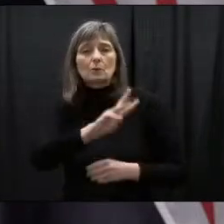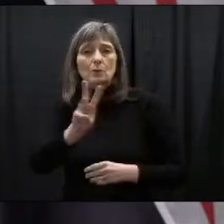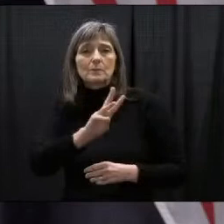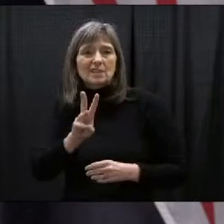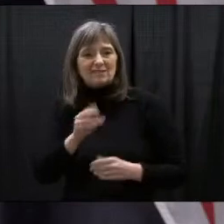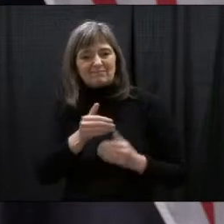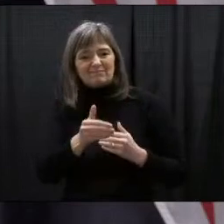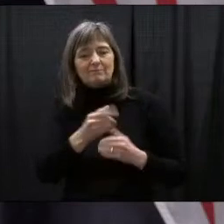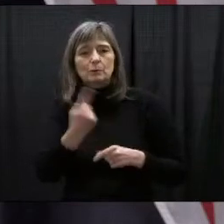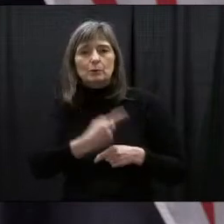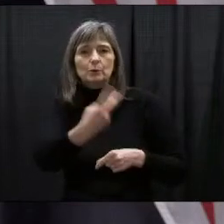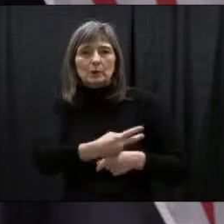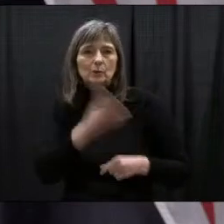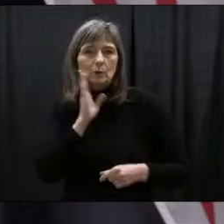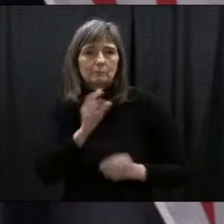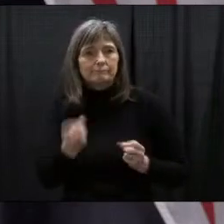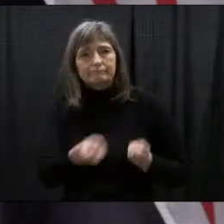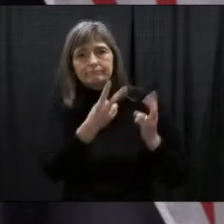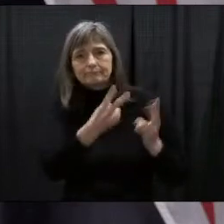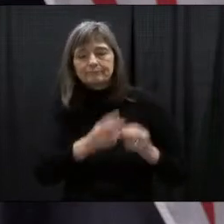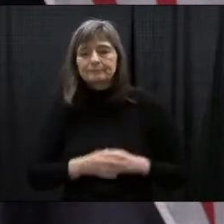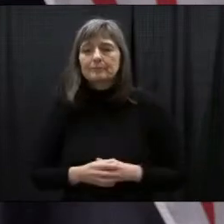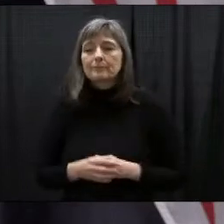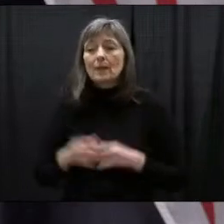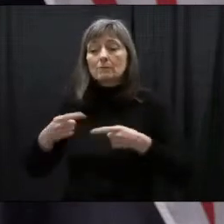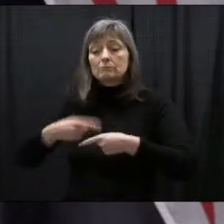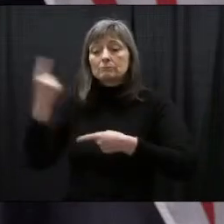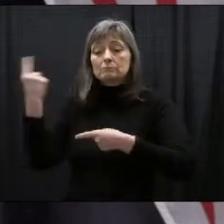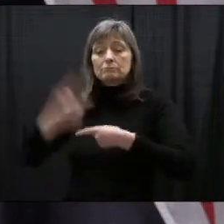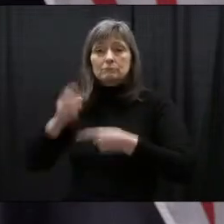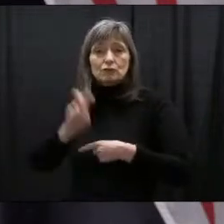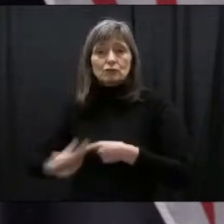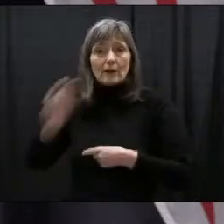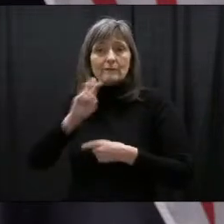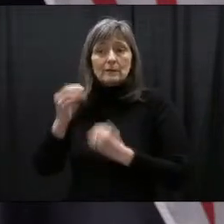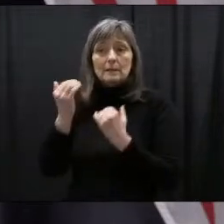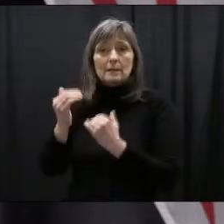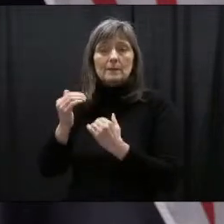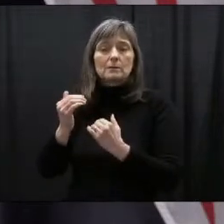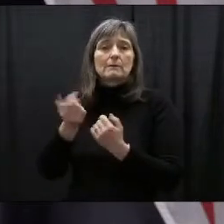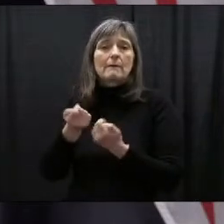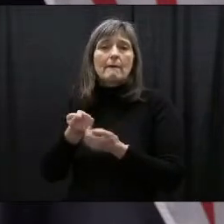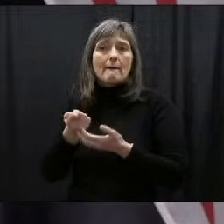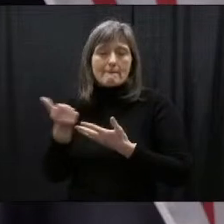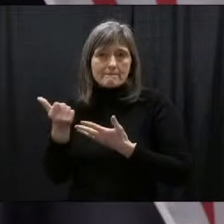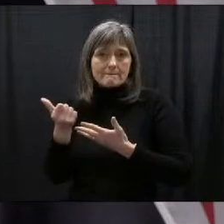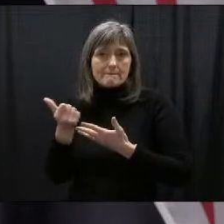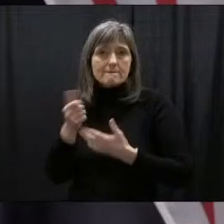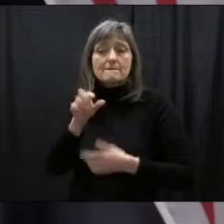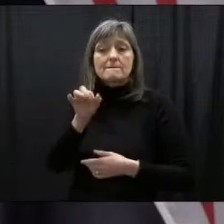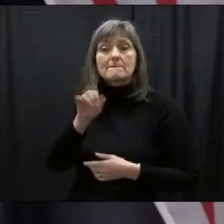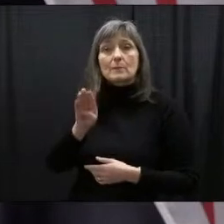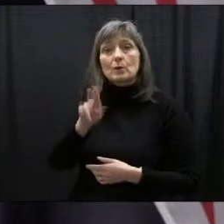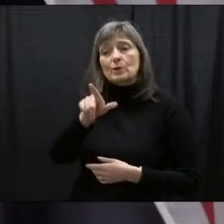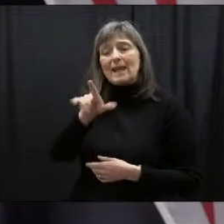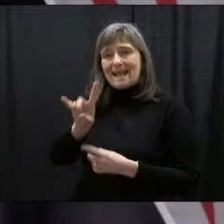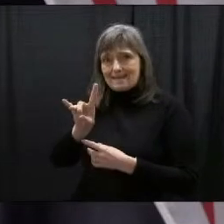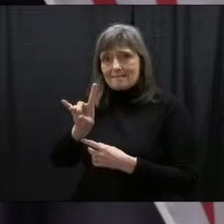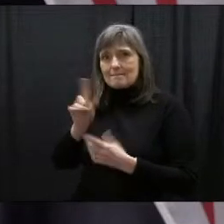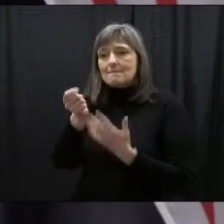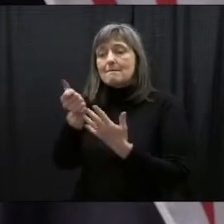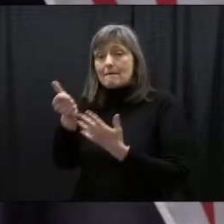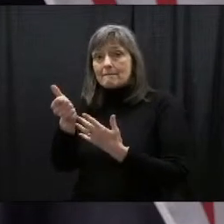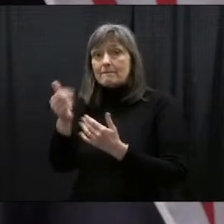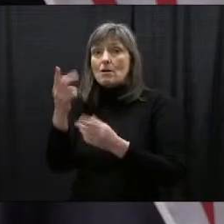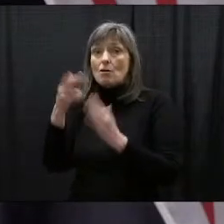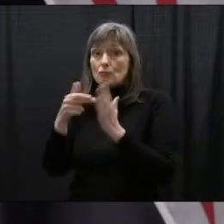website in the coming days. All border controls and travel restrictions will be removed effective February 28th.